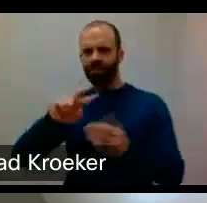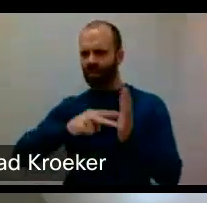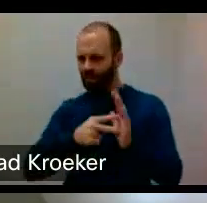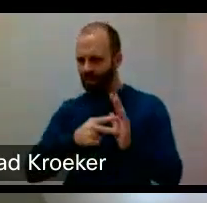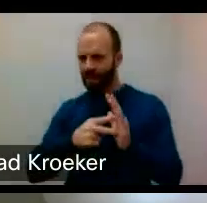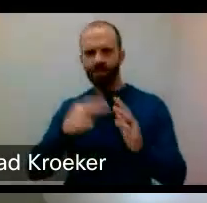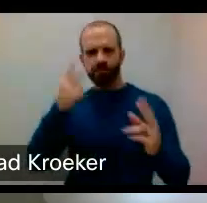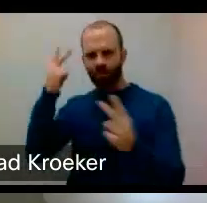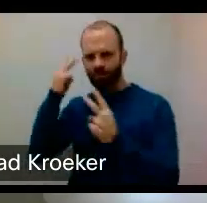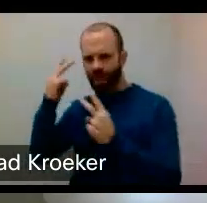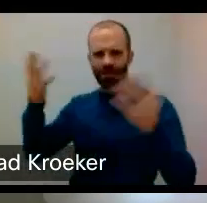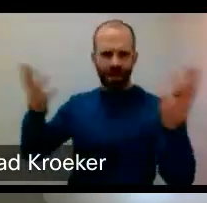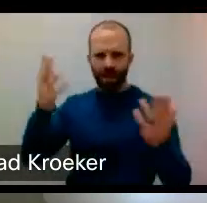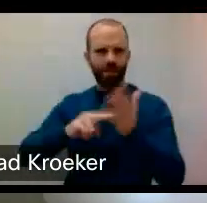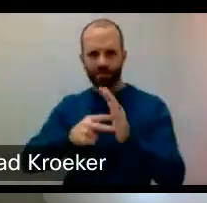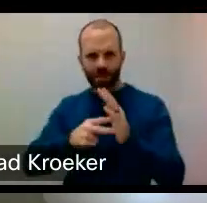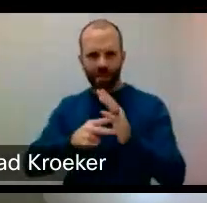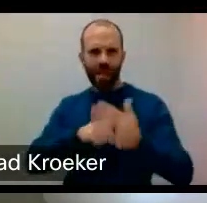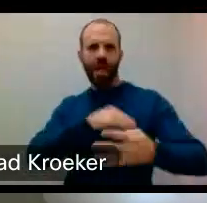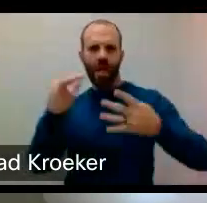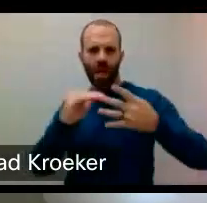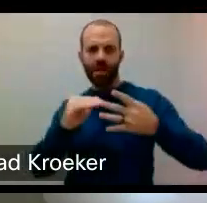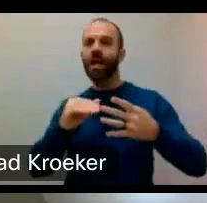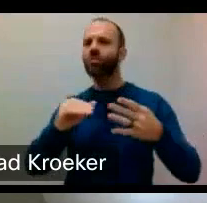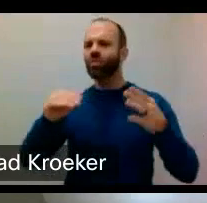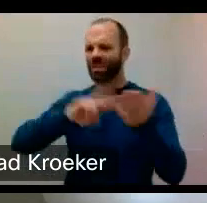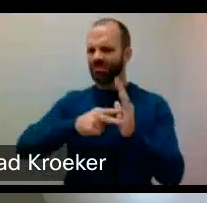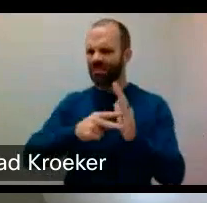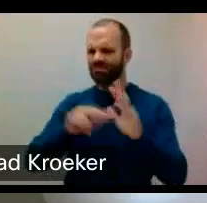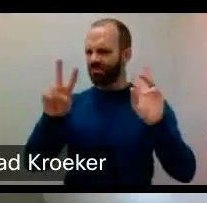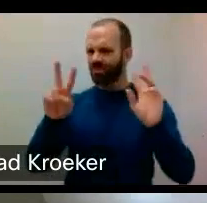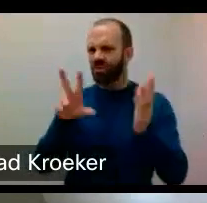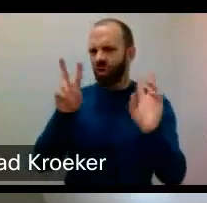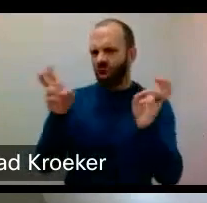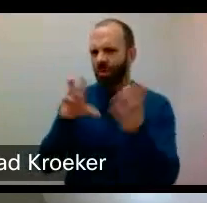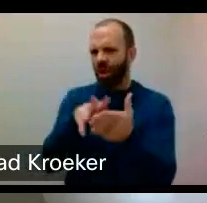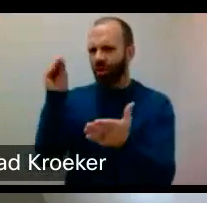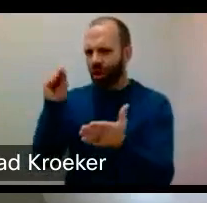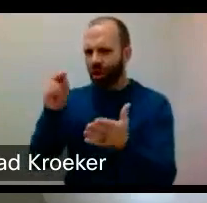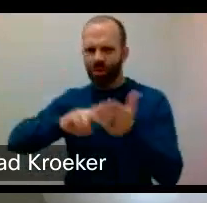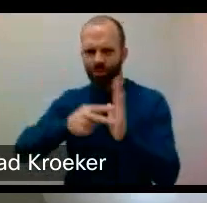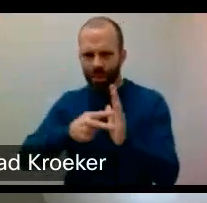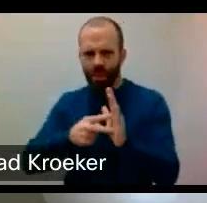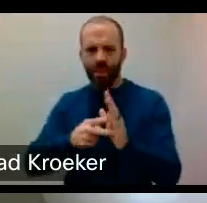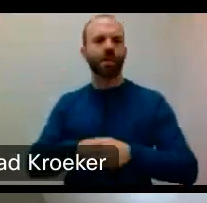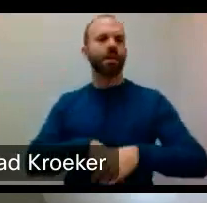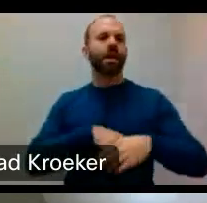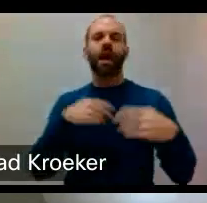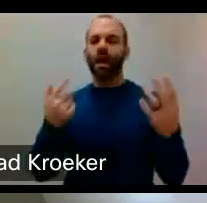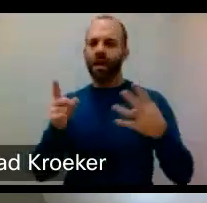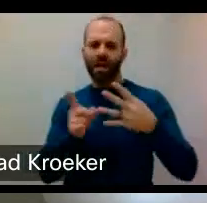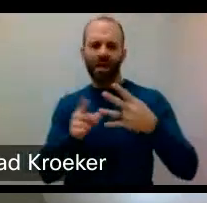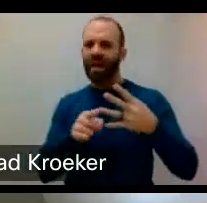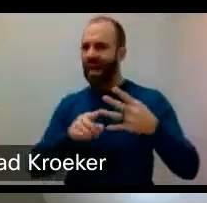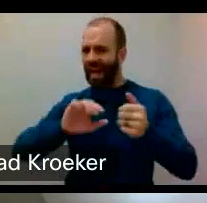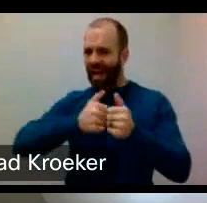What does it mean to learn is going to be a topic today as well. We'll connect reflective writing to our learning. And how can you